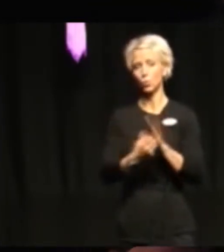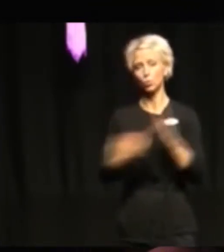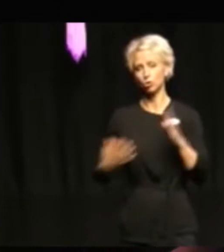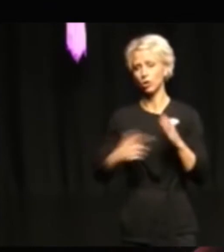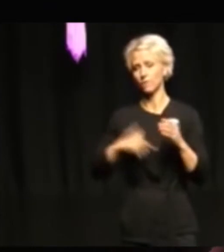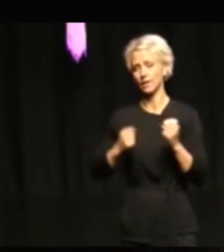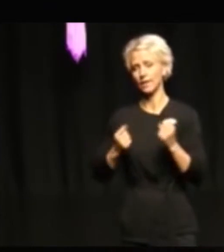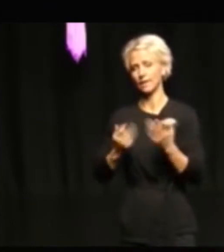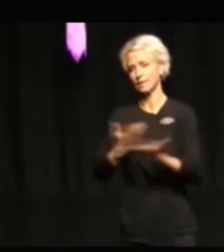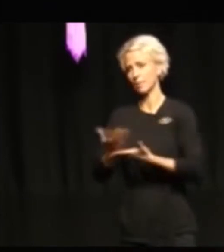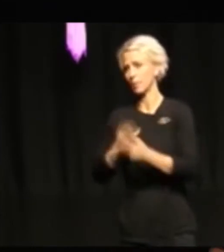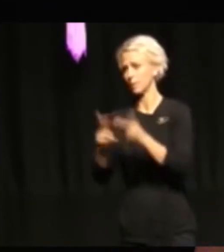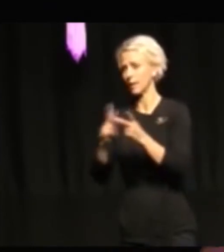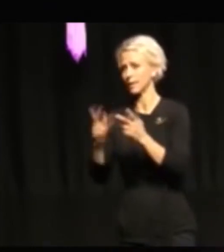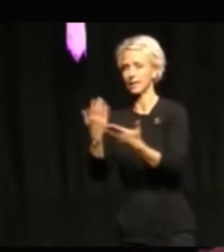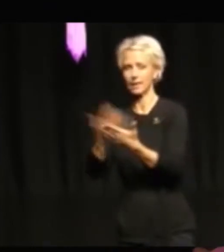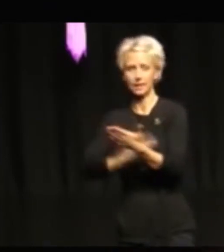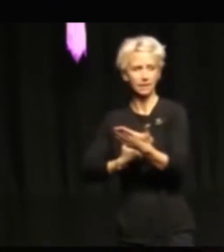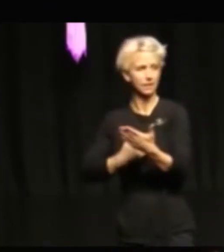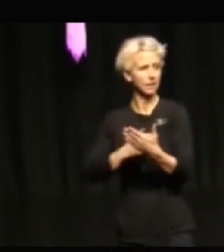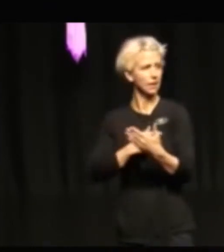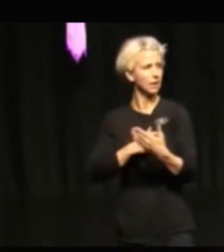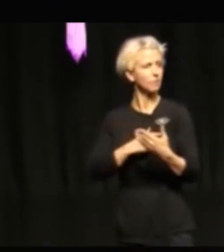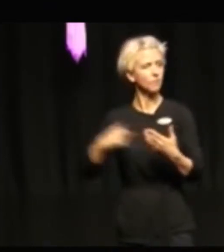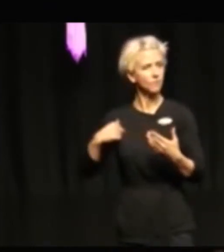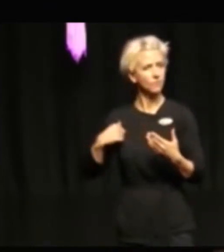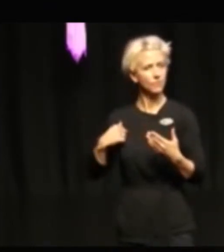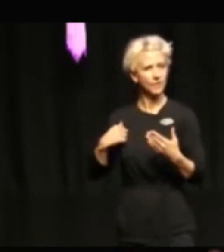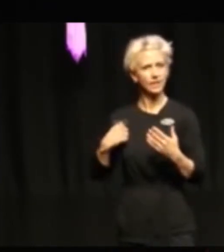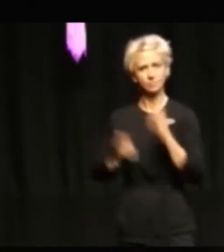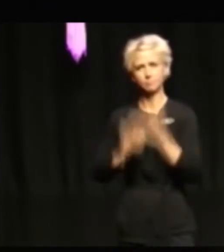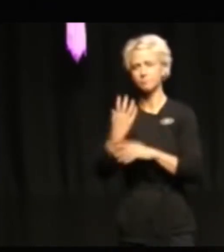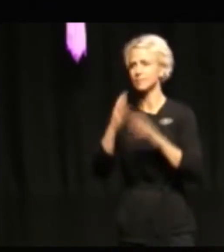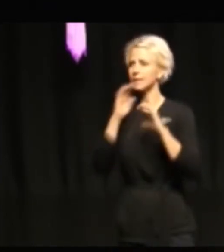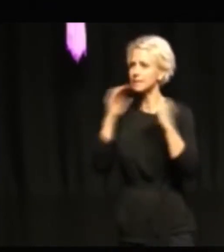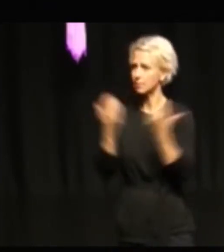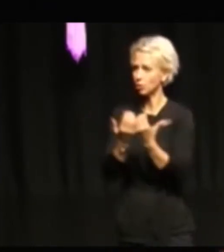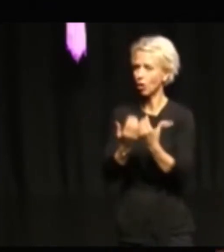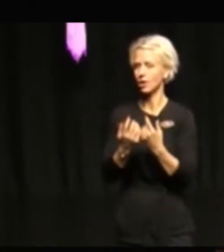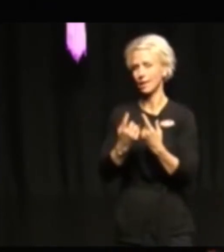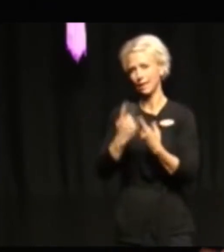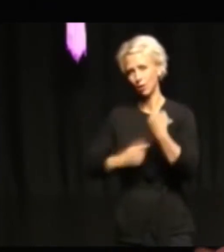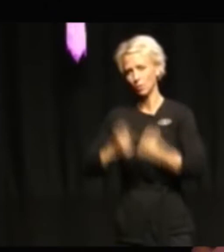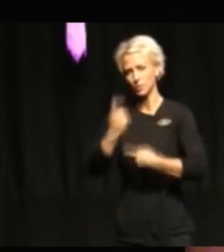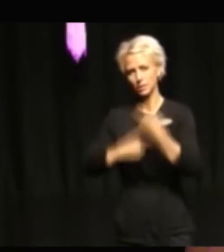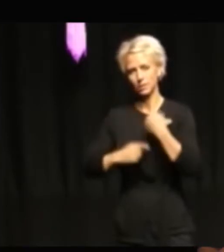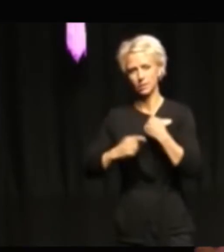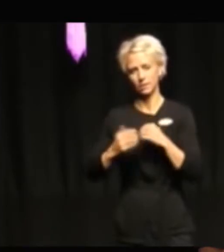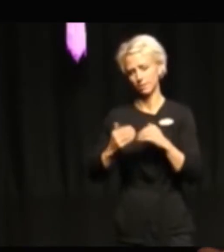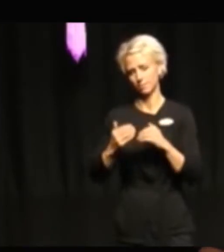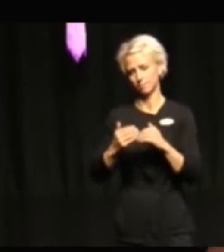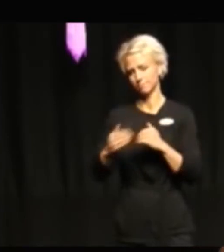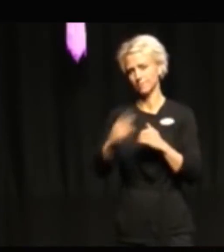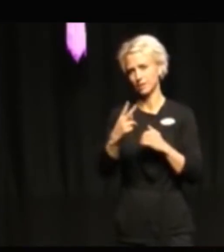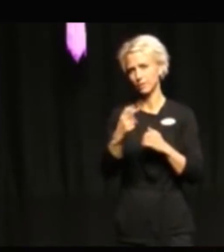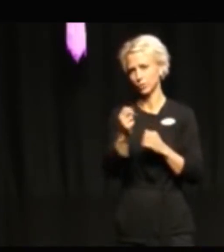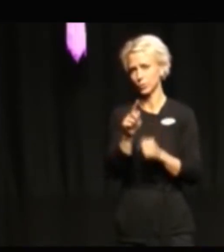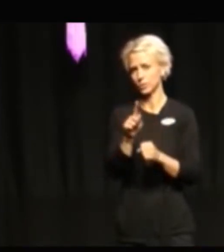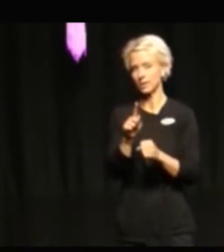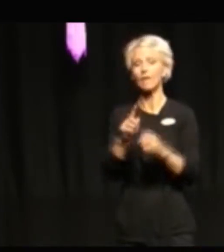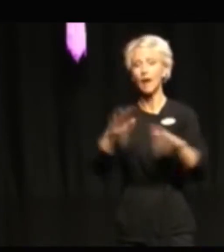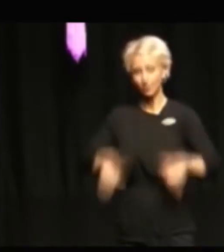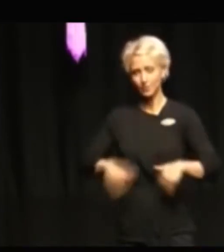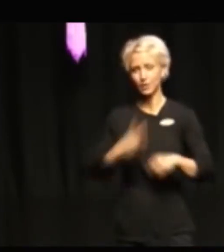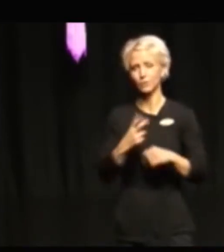that is we were part of arranging a seminar or a conference in Maastricht in